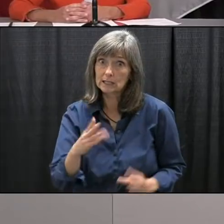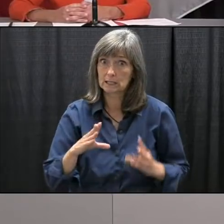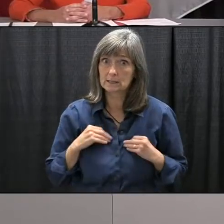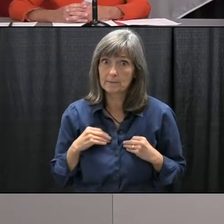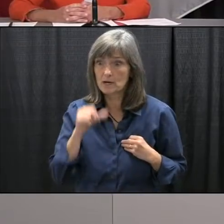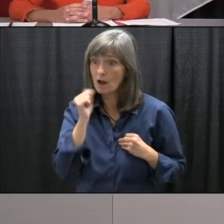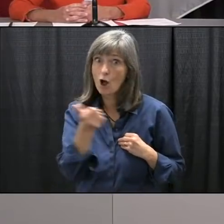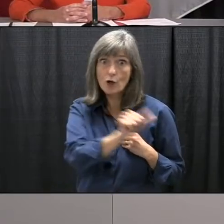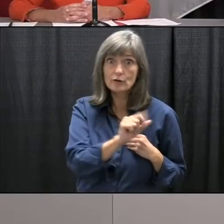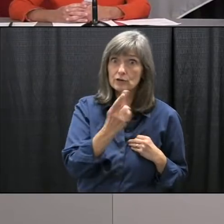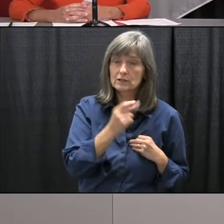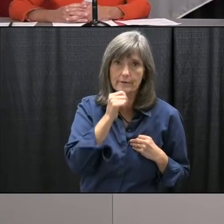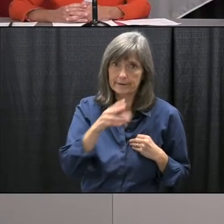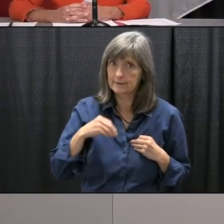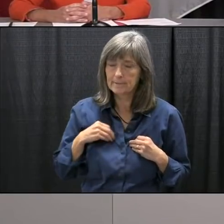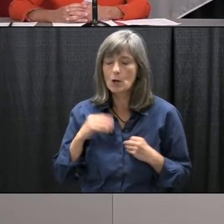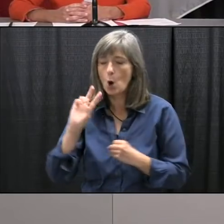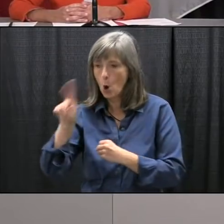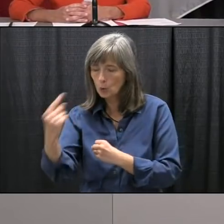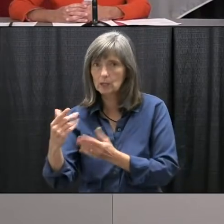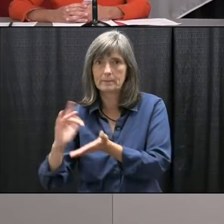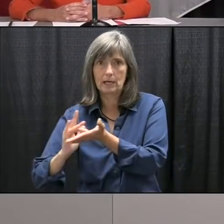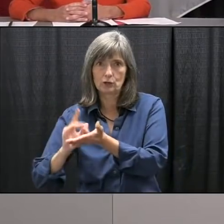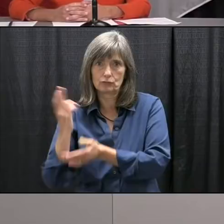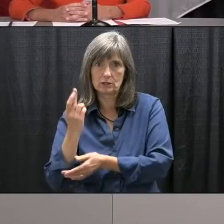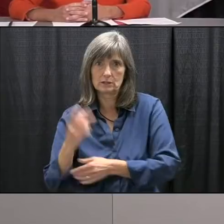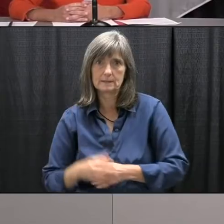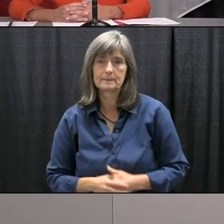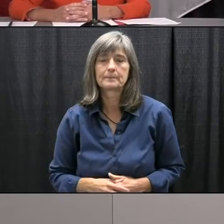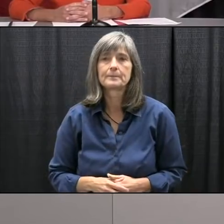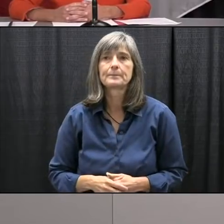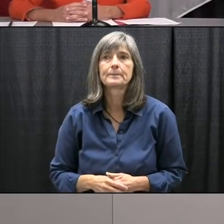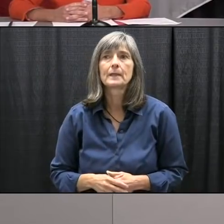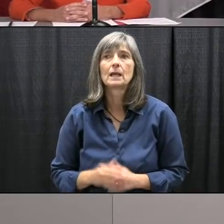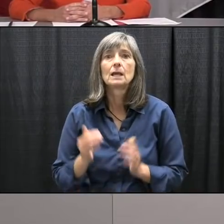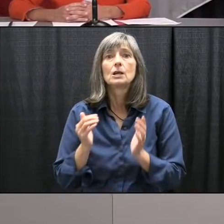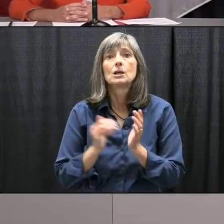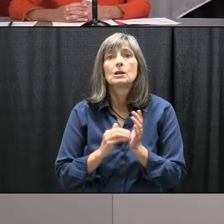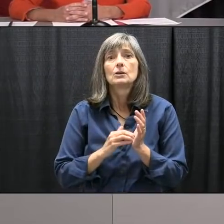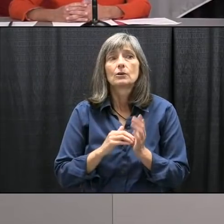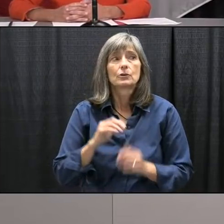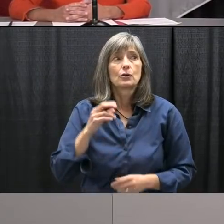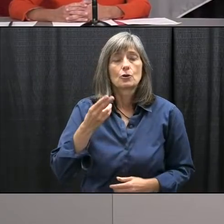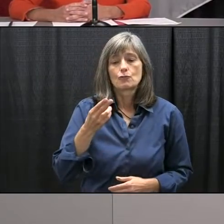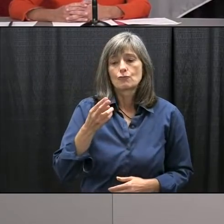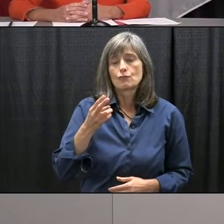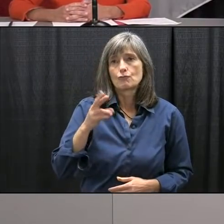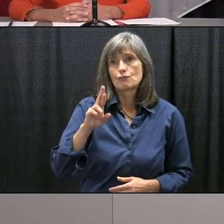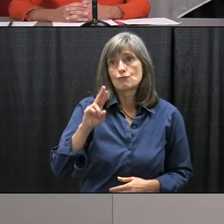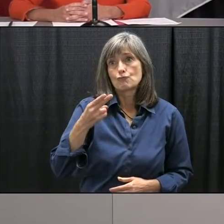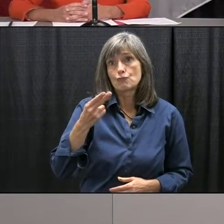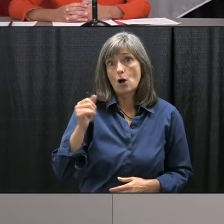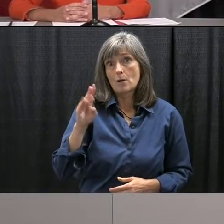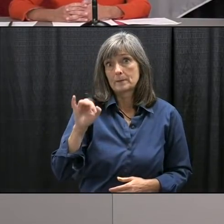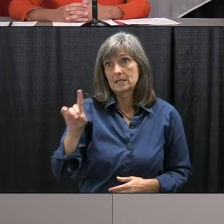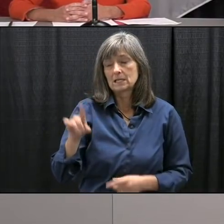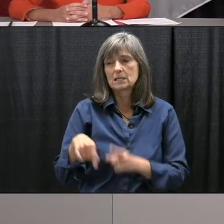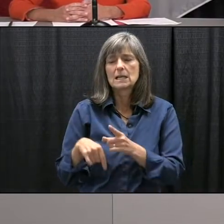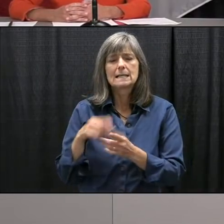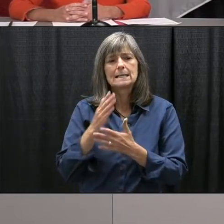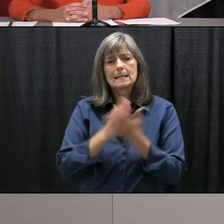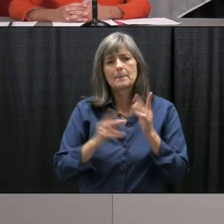Okay, thank you. And Dr. Roman, I think some people may have the impression that this virus